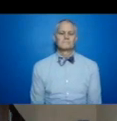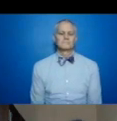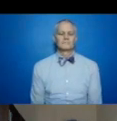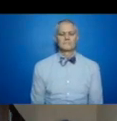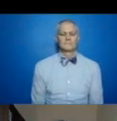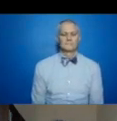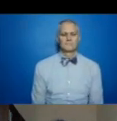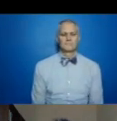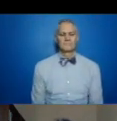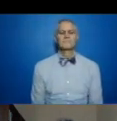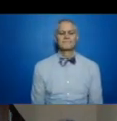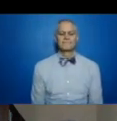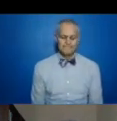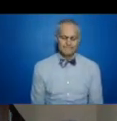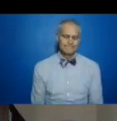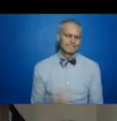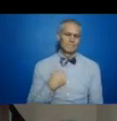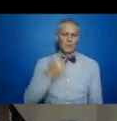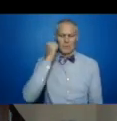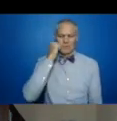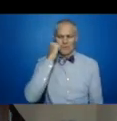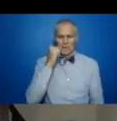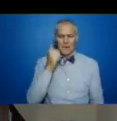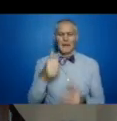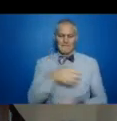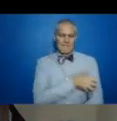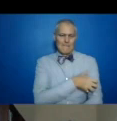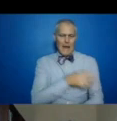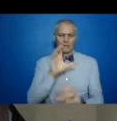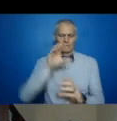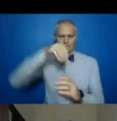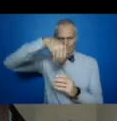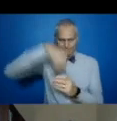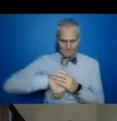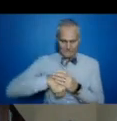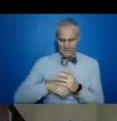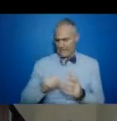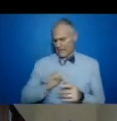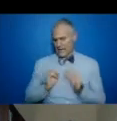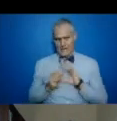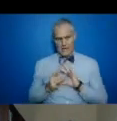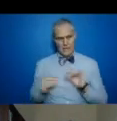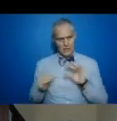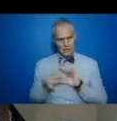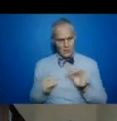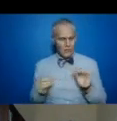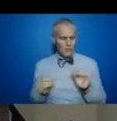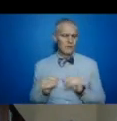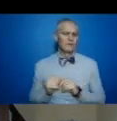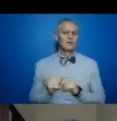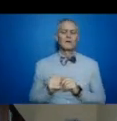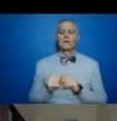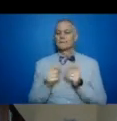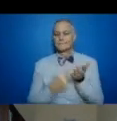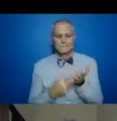We remember that power is embedded in identity narratives. And so when we're talking in transformative